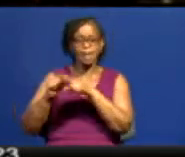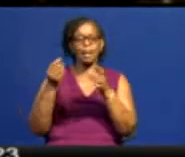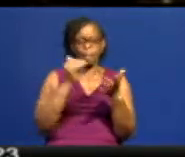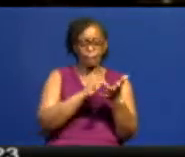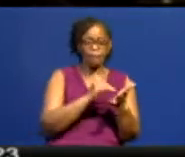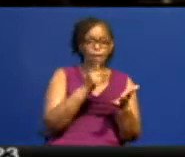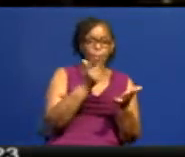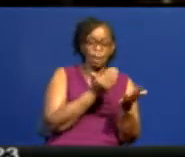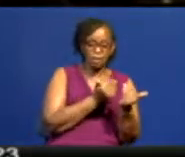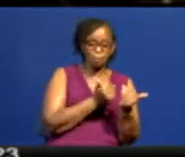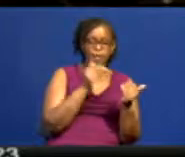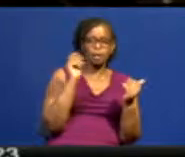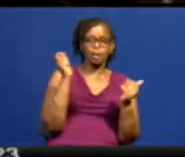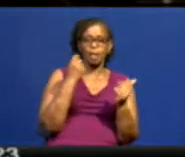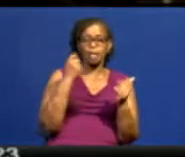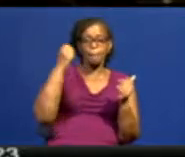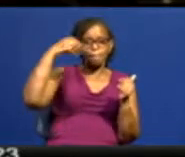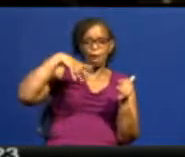to reduce the tariffs,